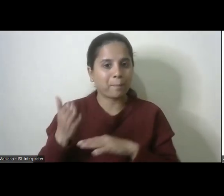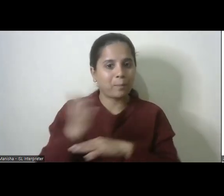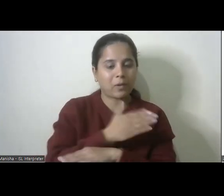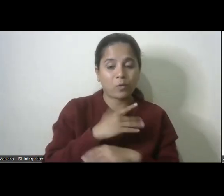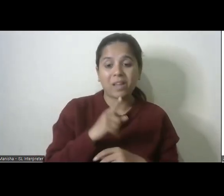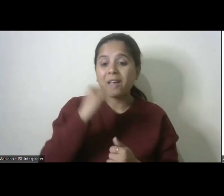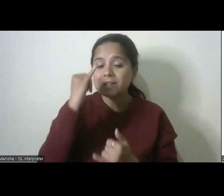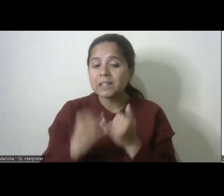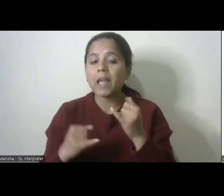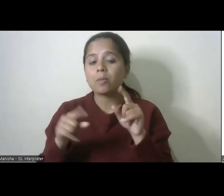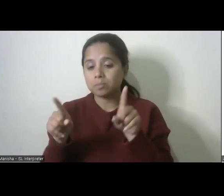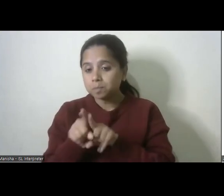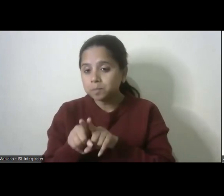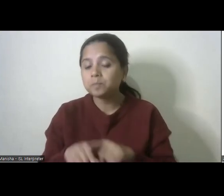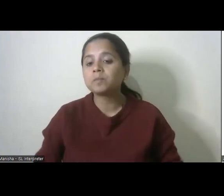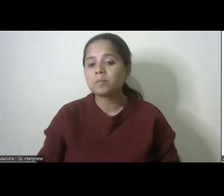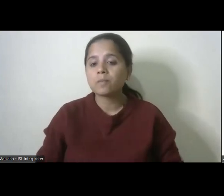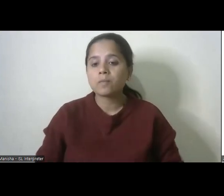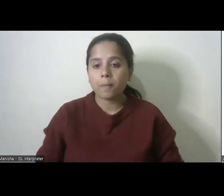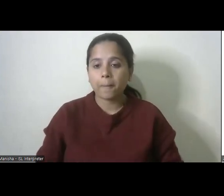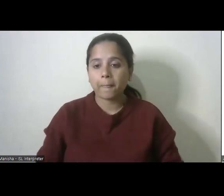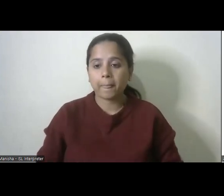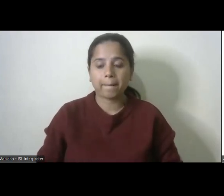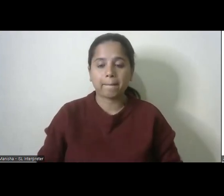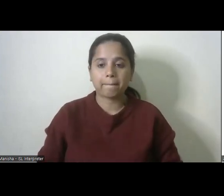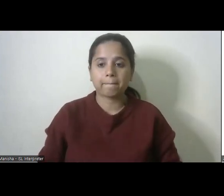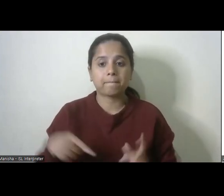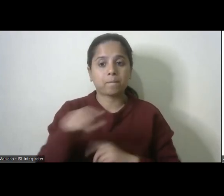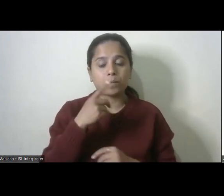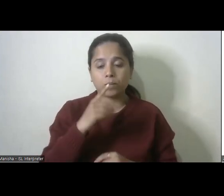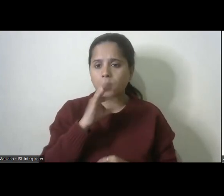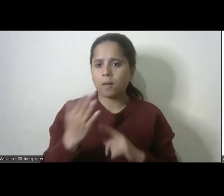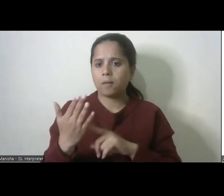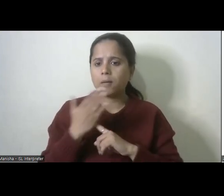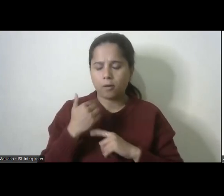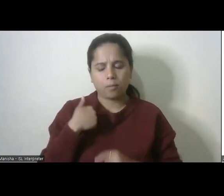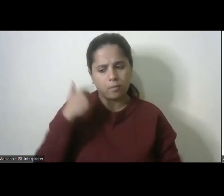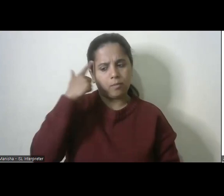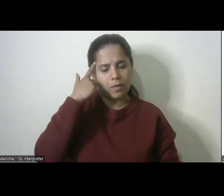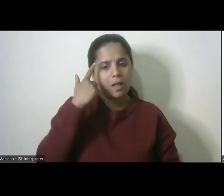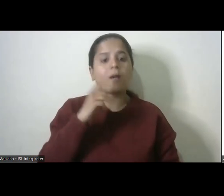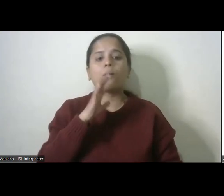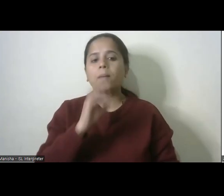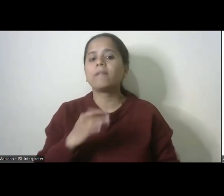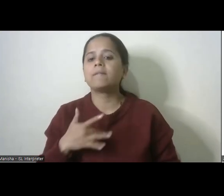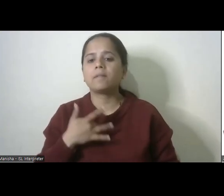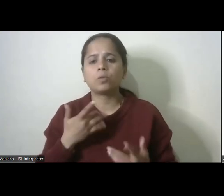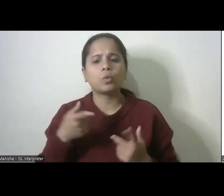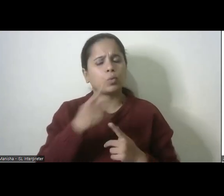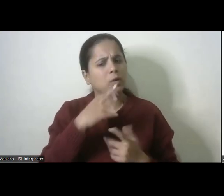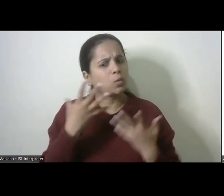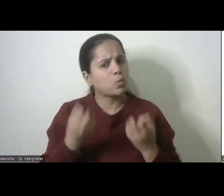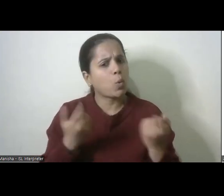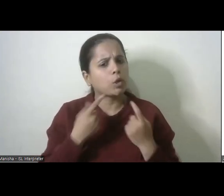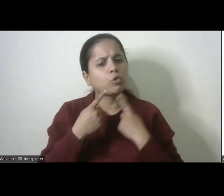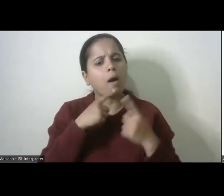end, you know, it became apparent to me that actually what you really wanted me to